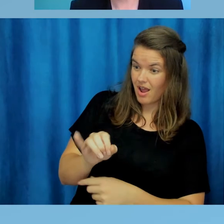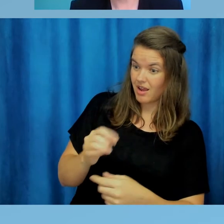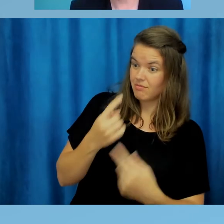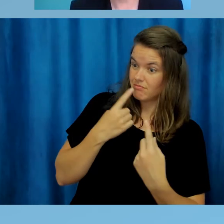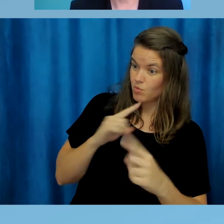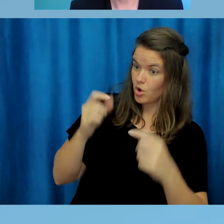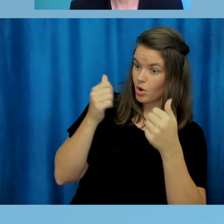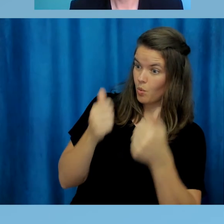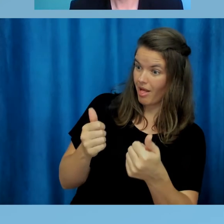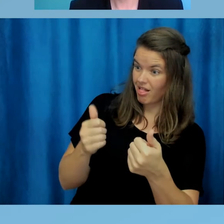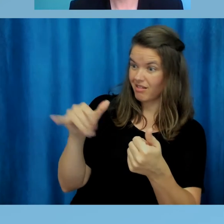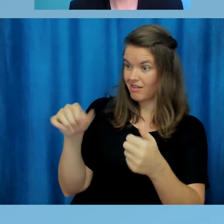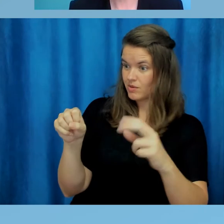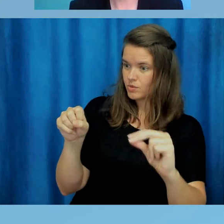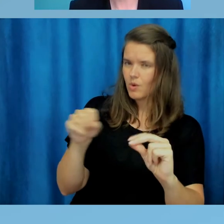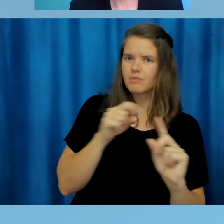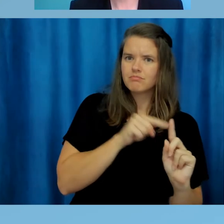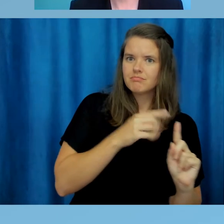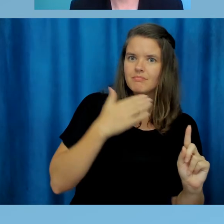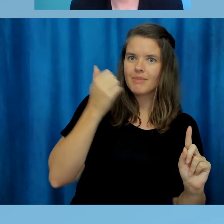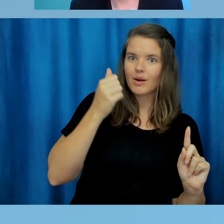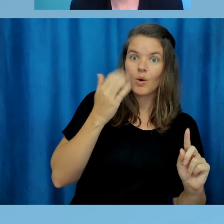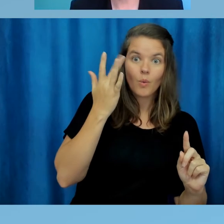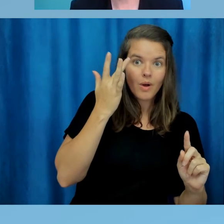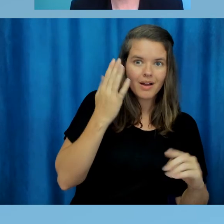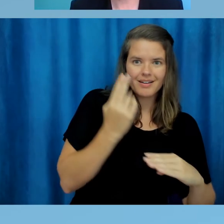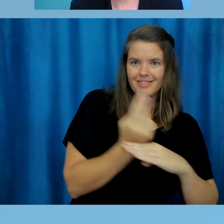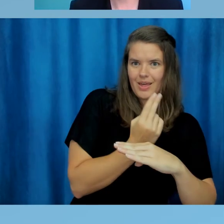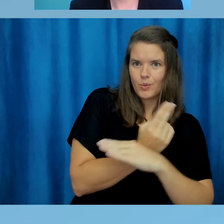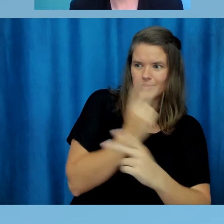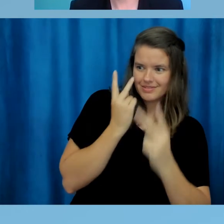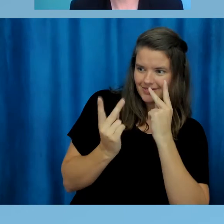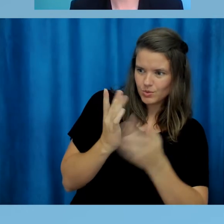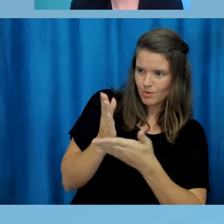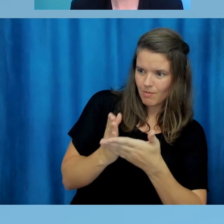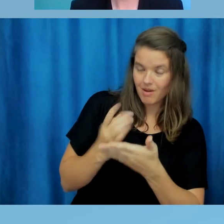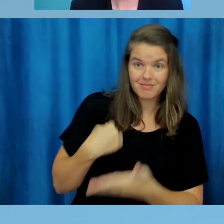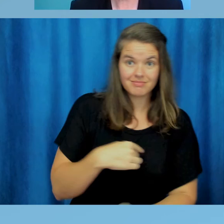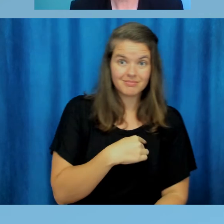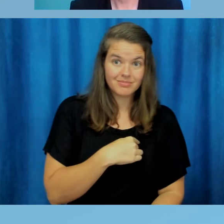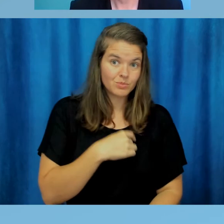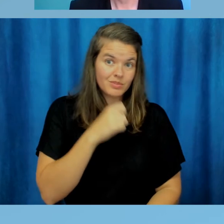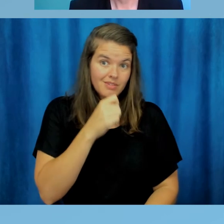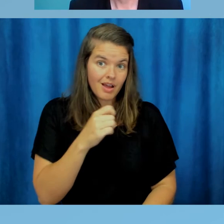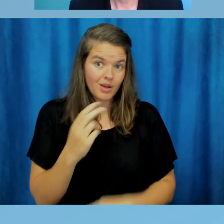is working well because they are using the visual component and we are not.